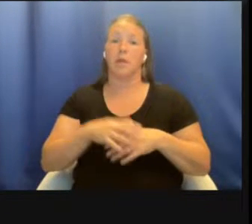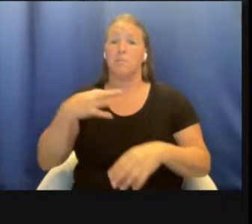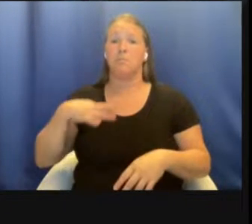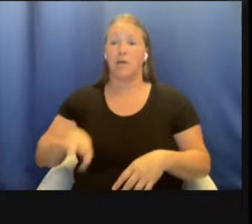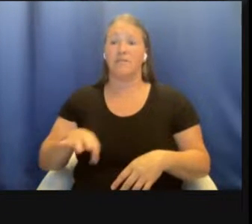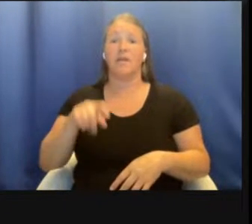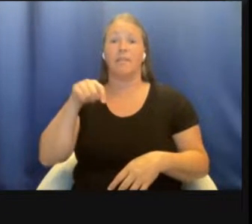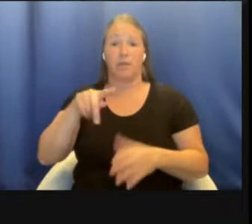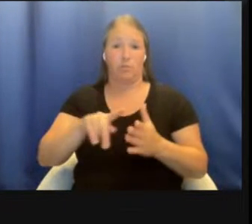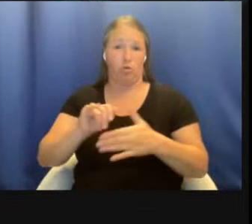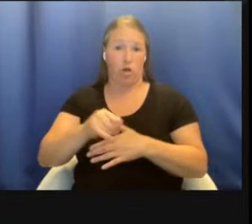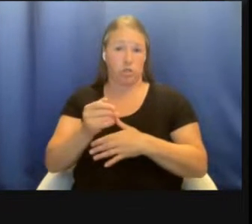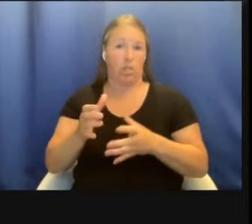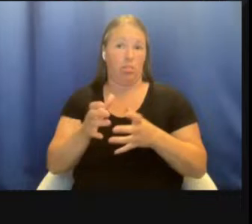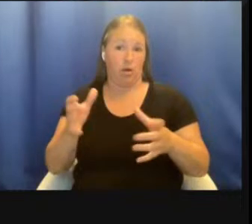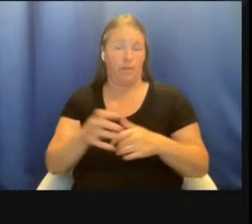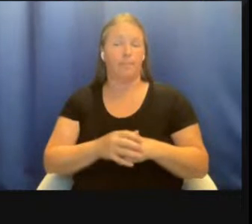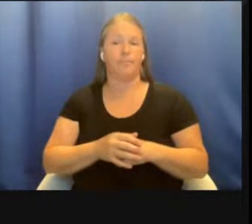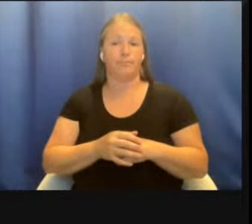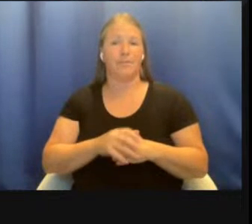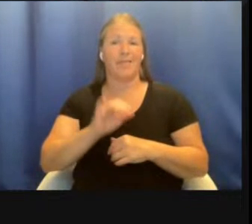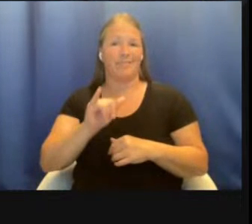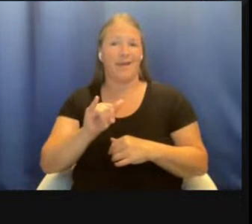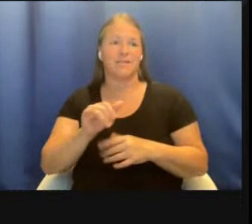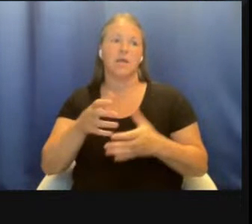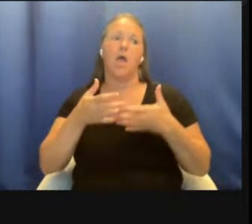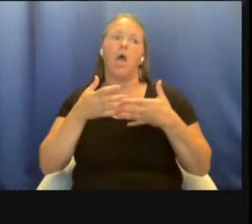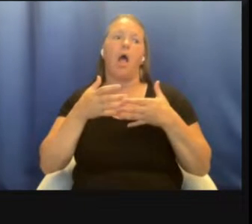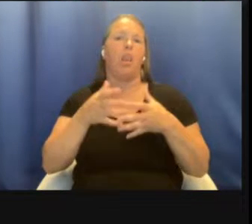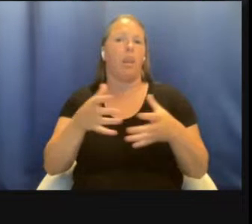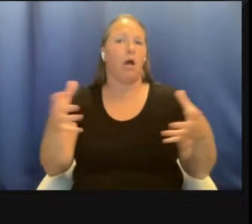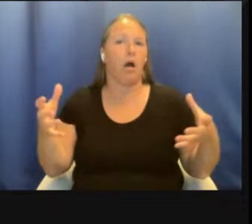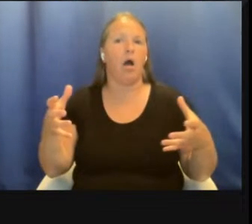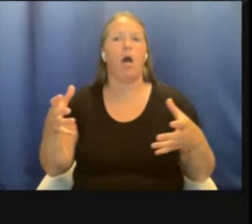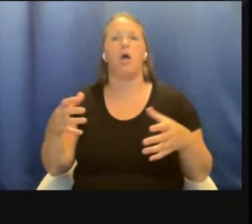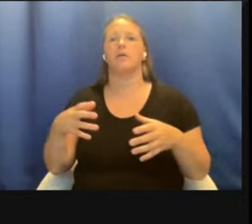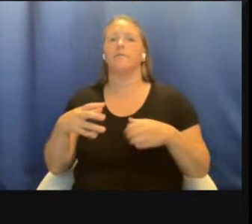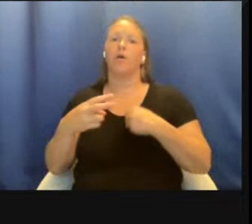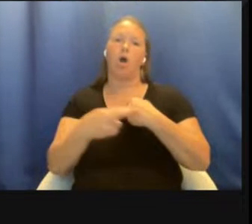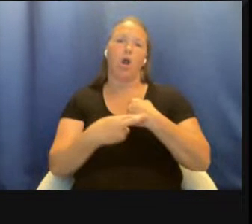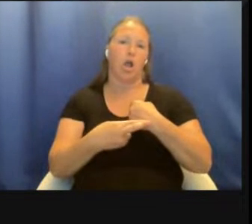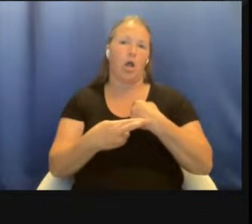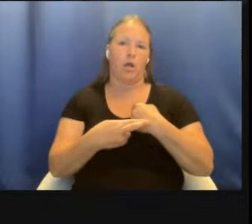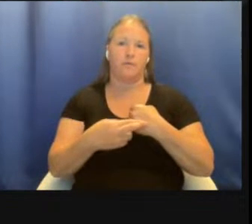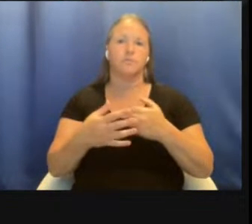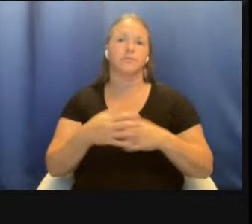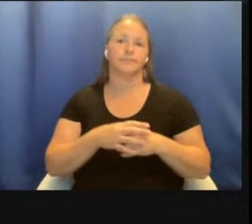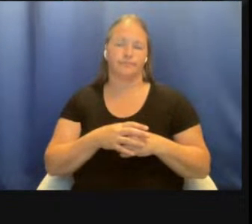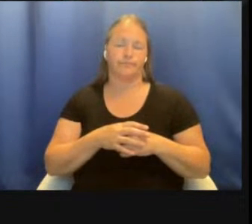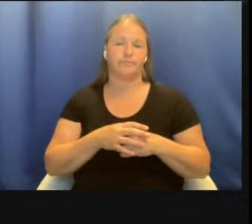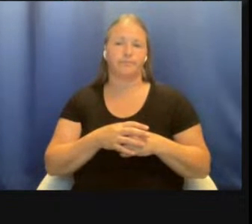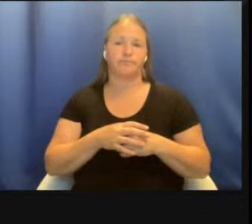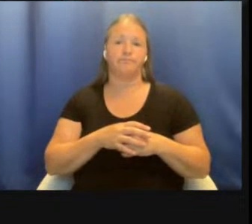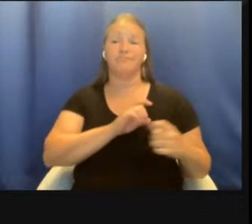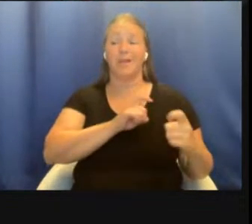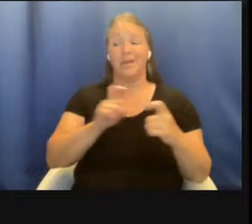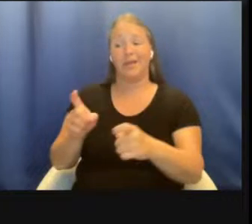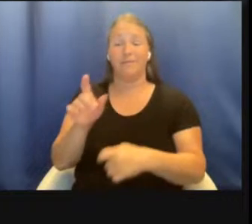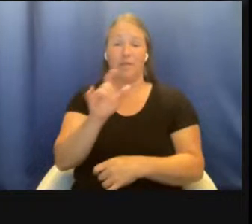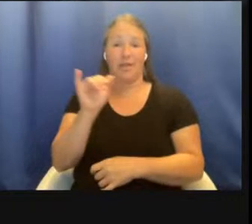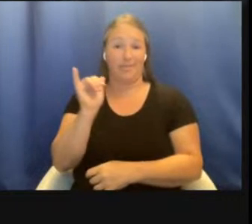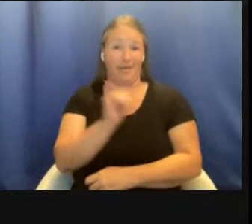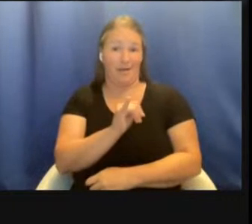a heavily based in archival sources project. It is gifts like this, like her